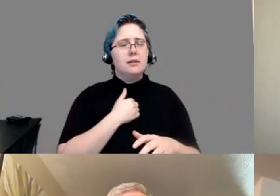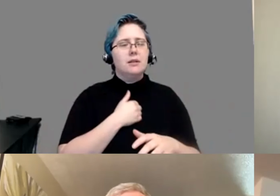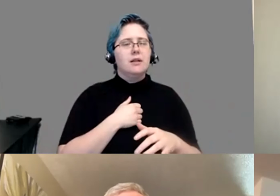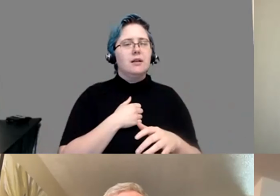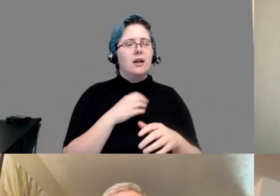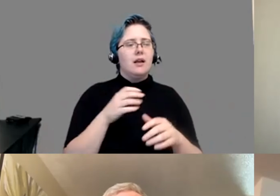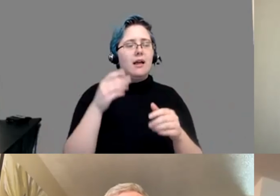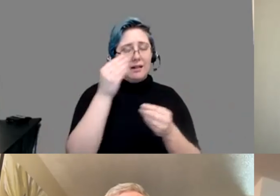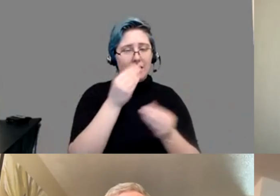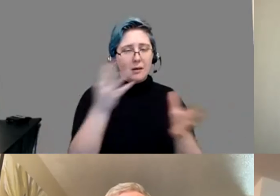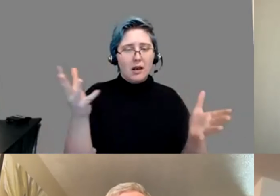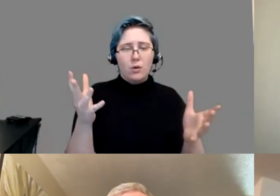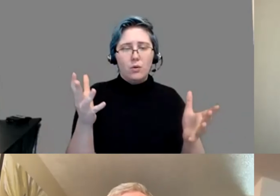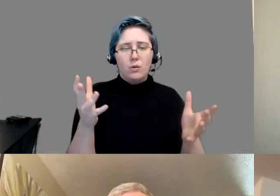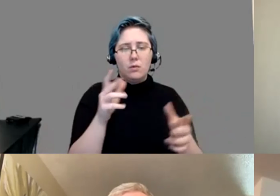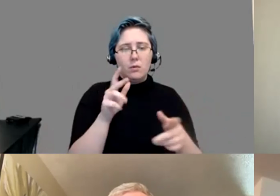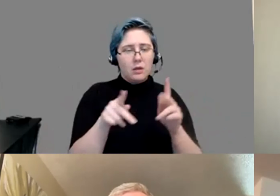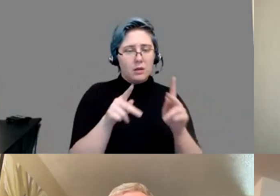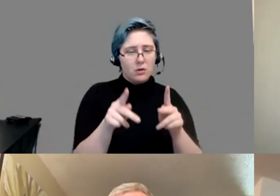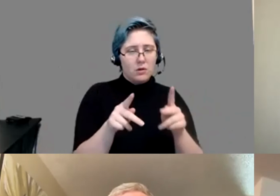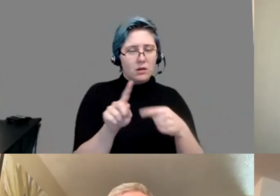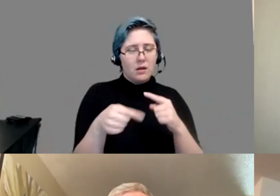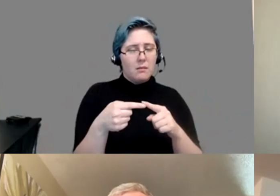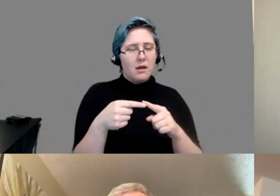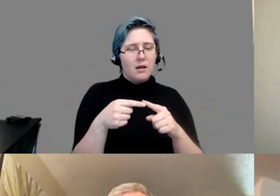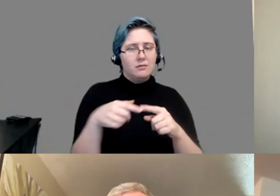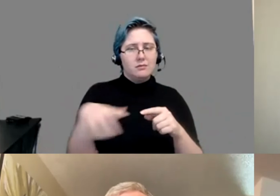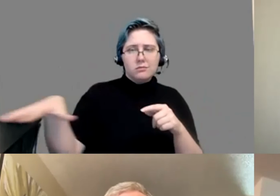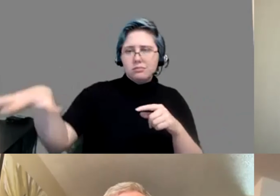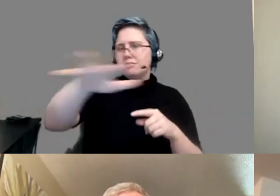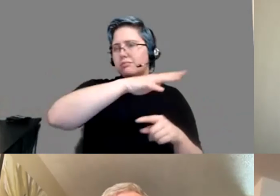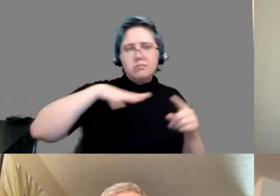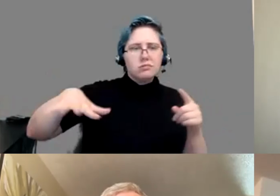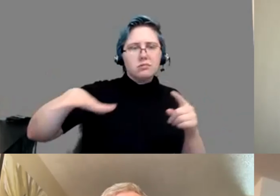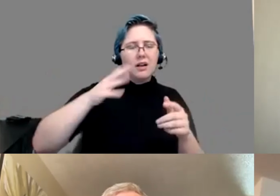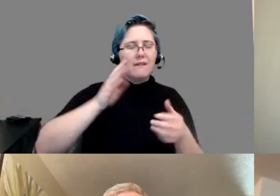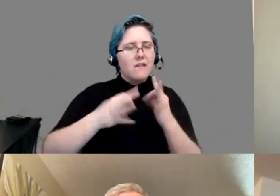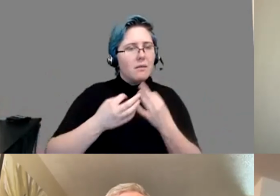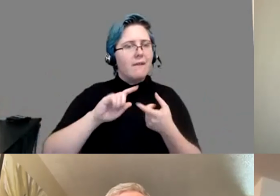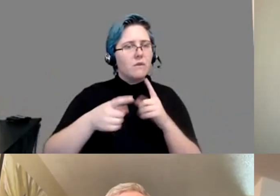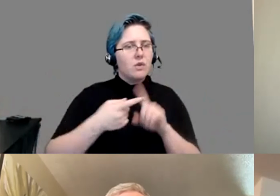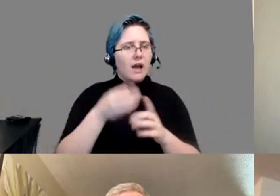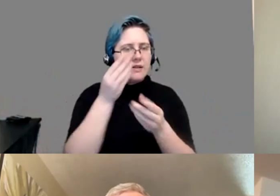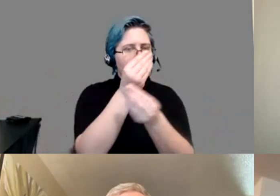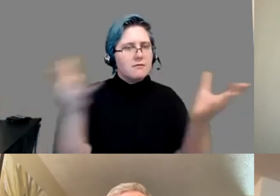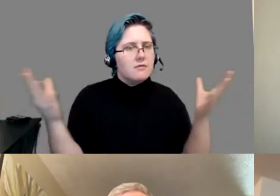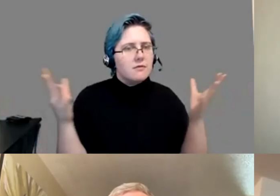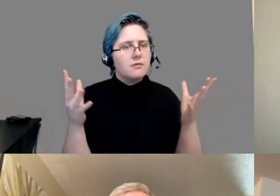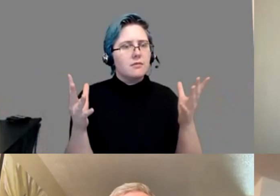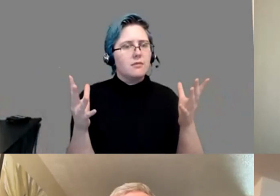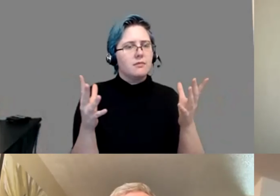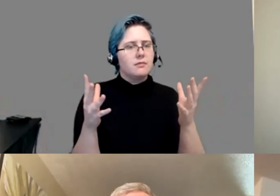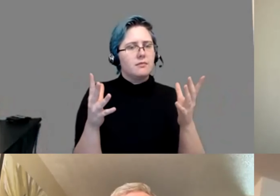know, and other community, like family and friends, know that